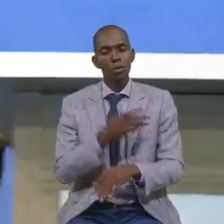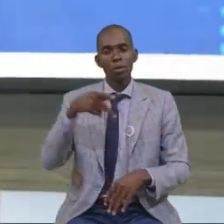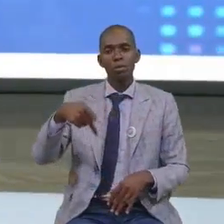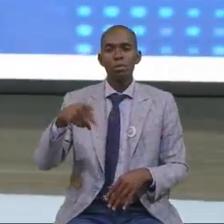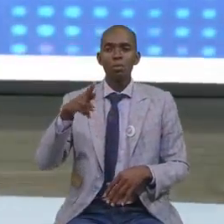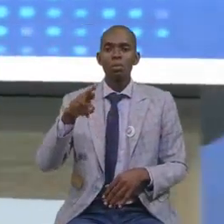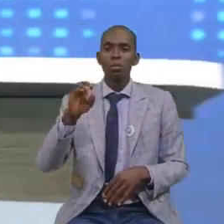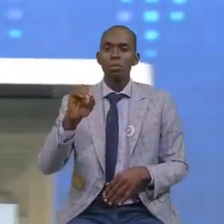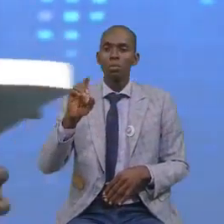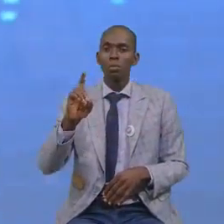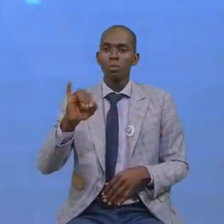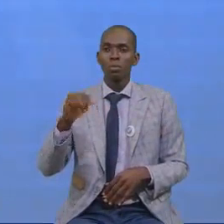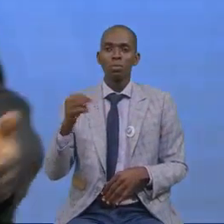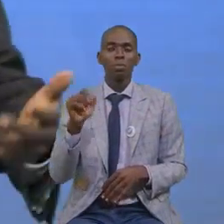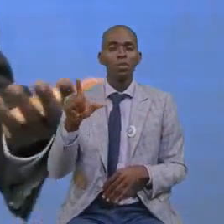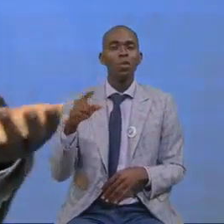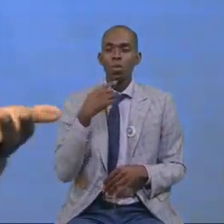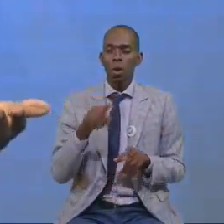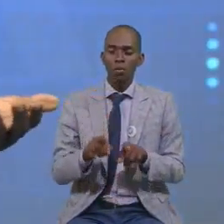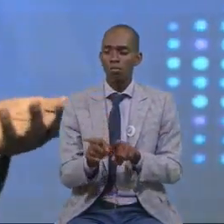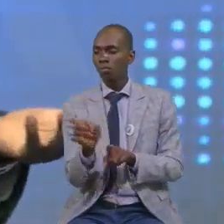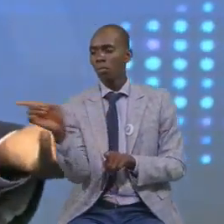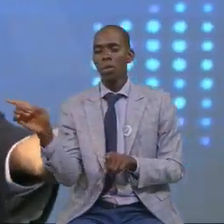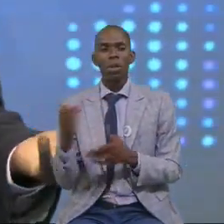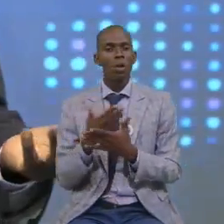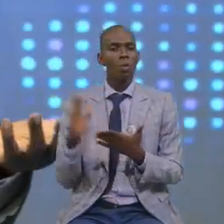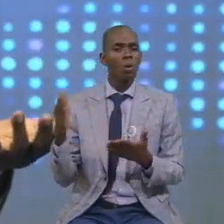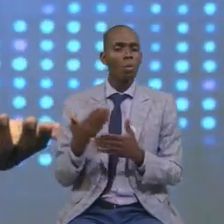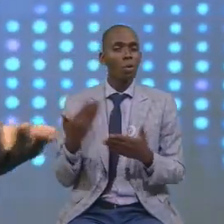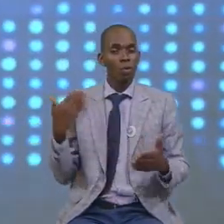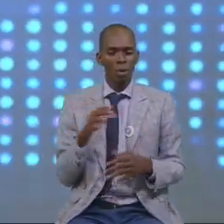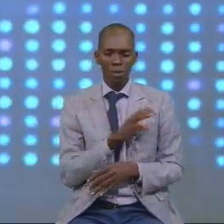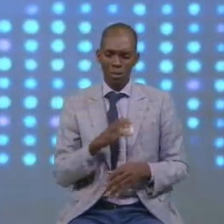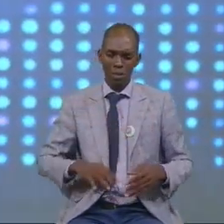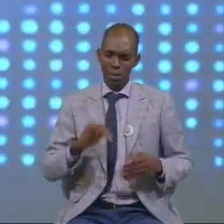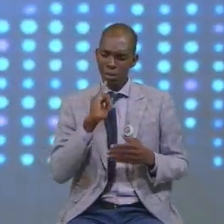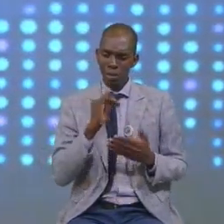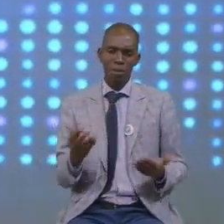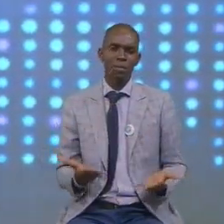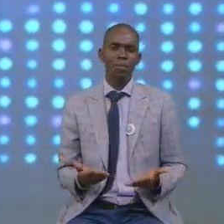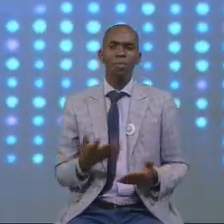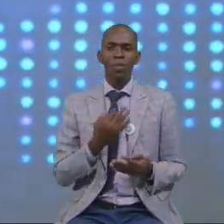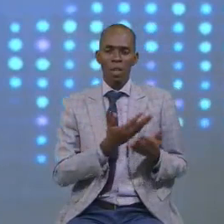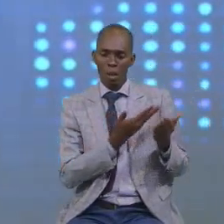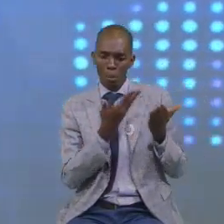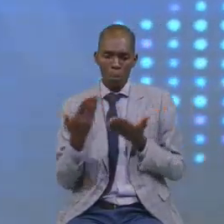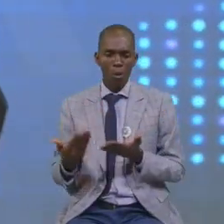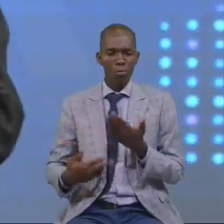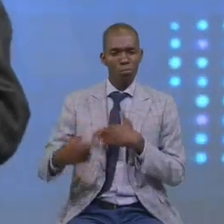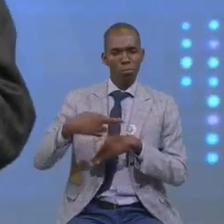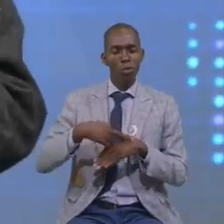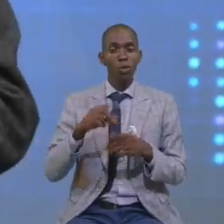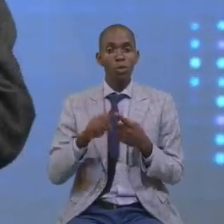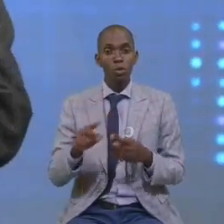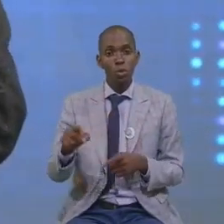the one who has strayed away. Christ is here today, and he brings restoration to you as